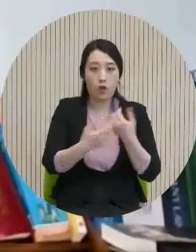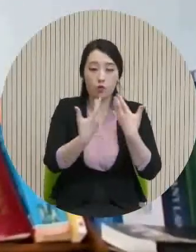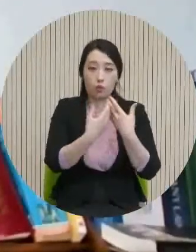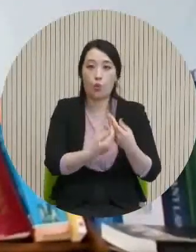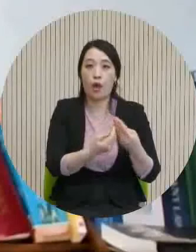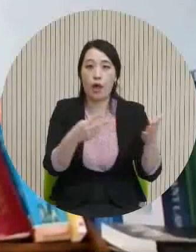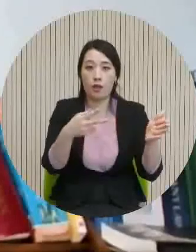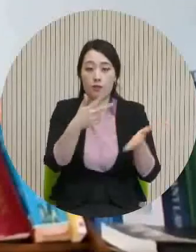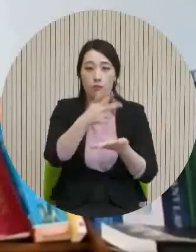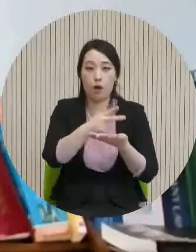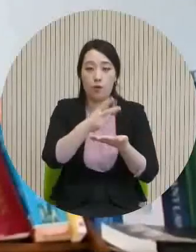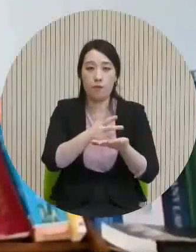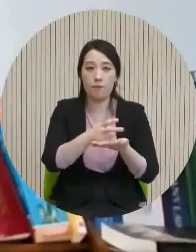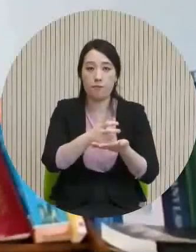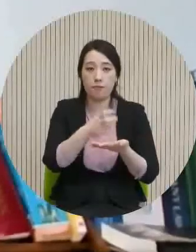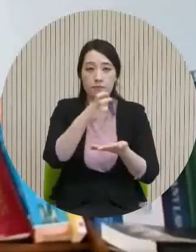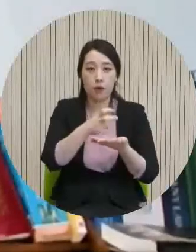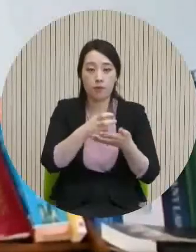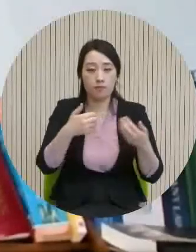our patrons.